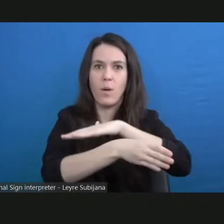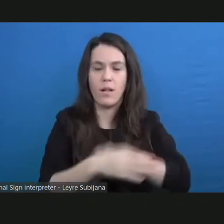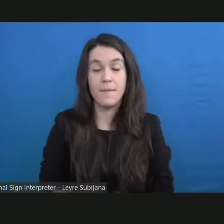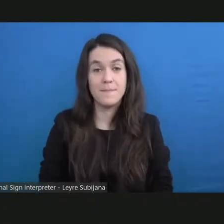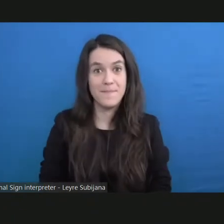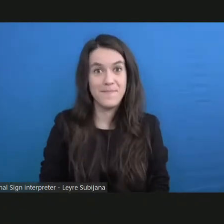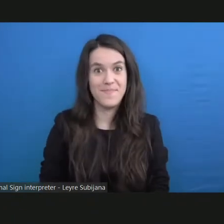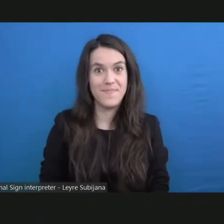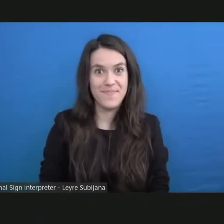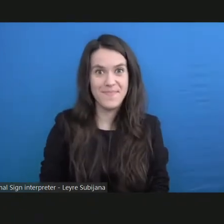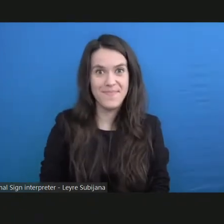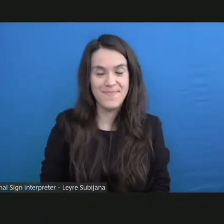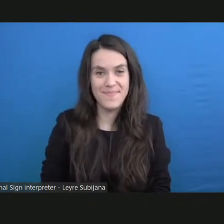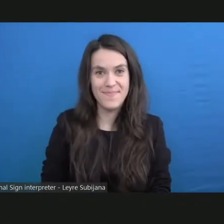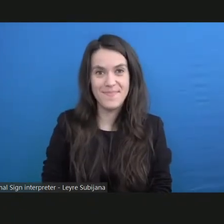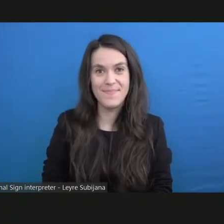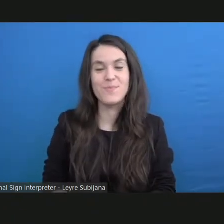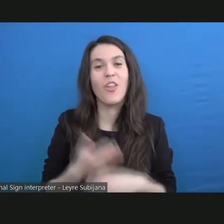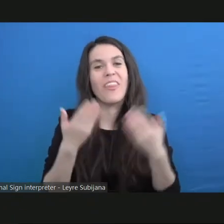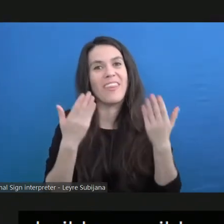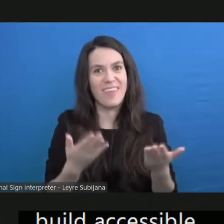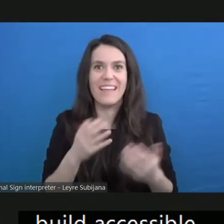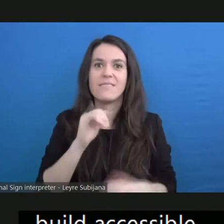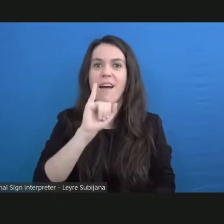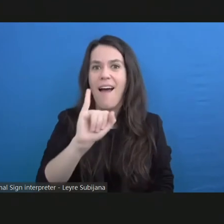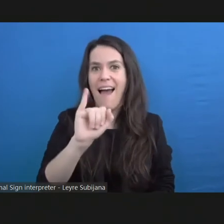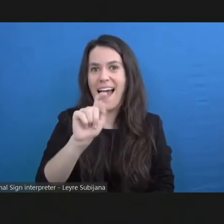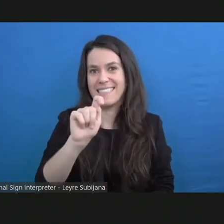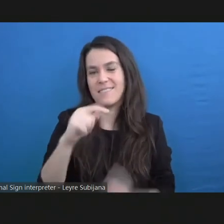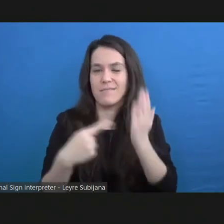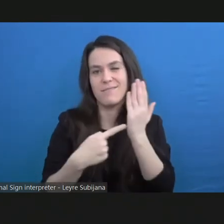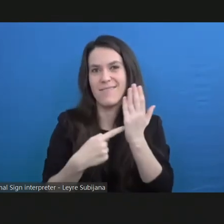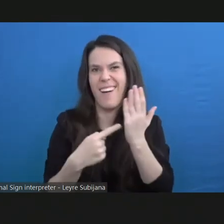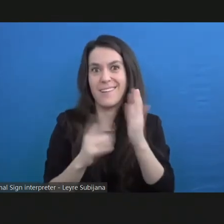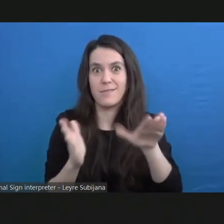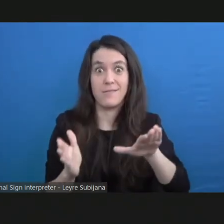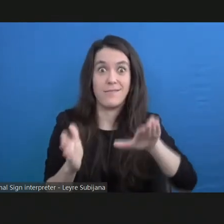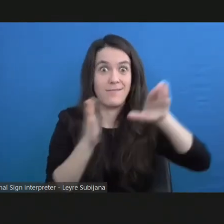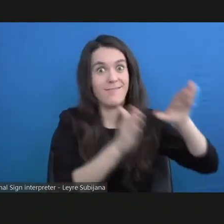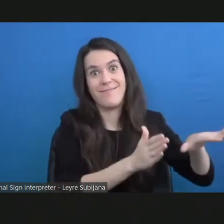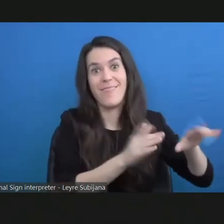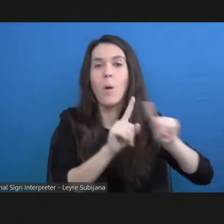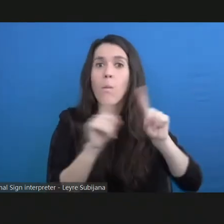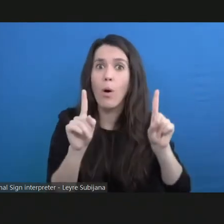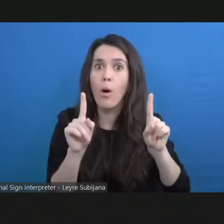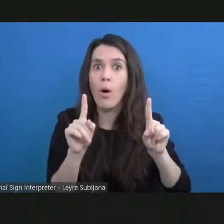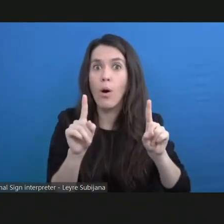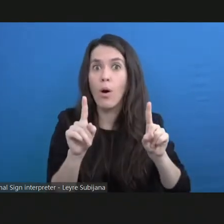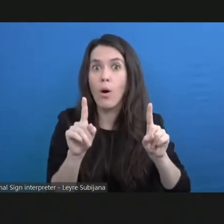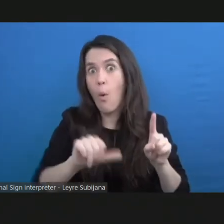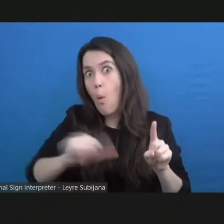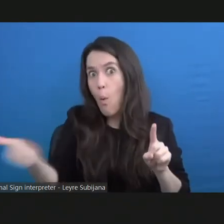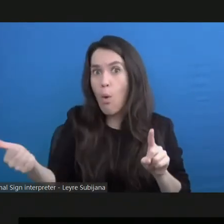for the IT part of our recommendation, but there is also a crucial,